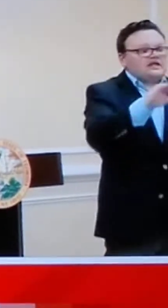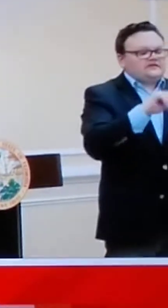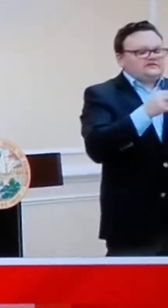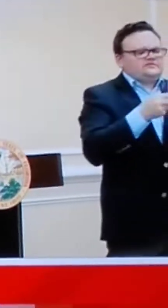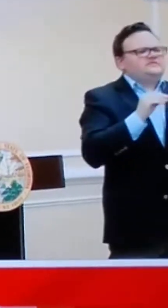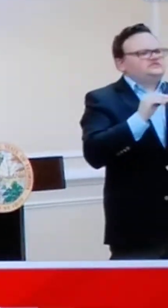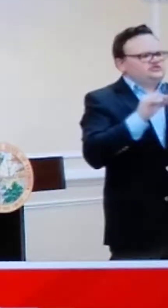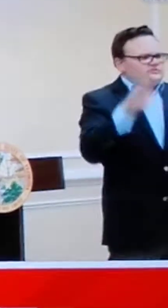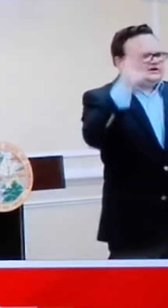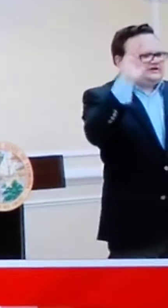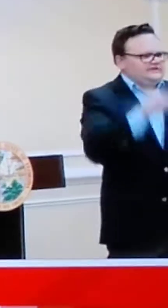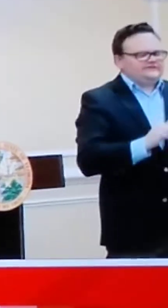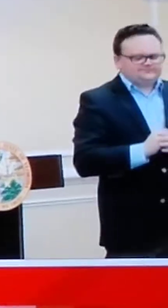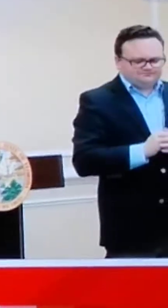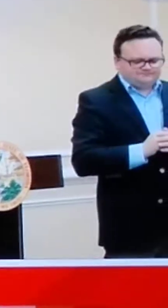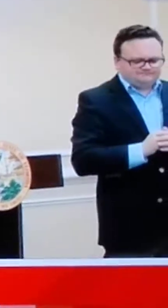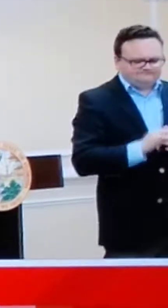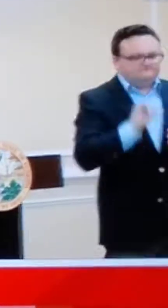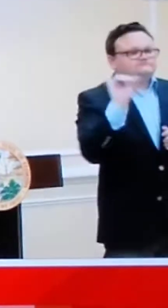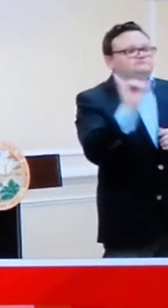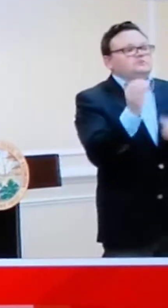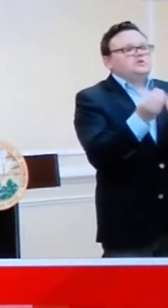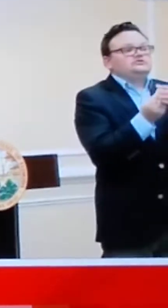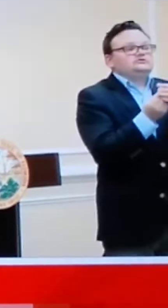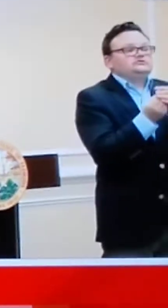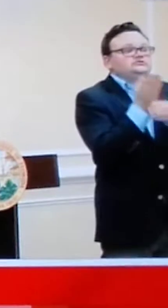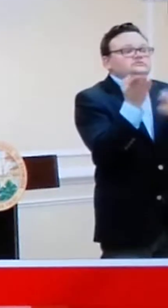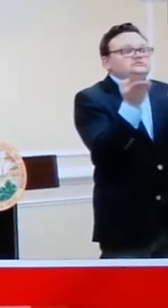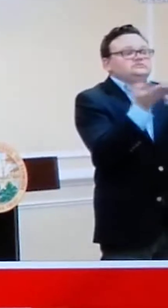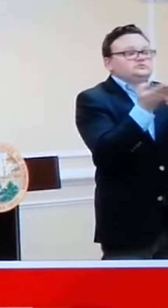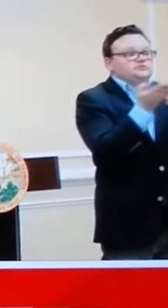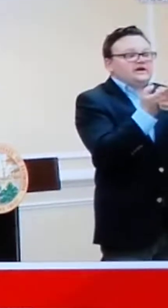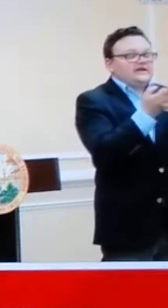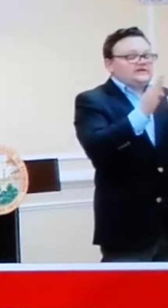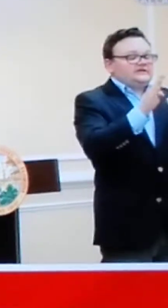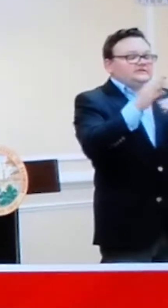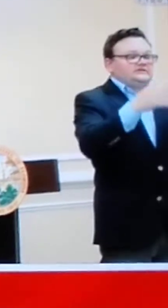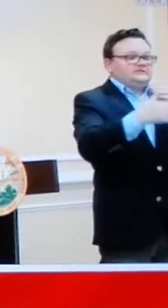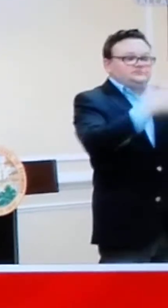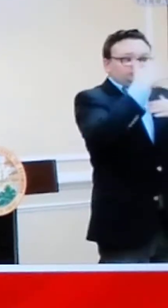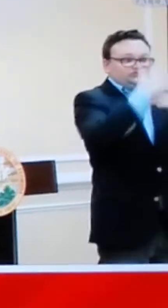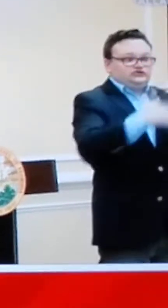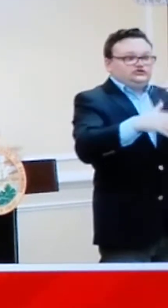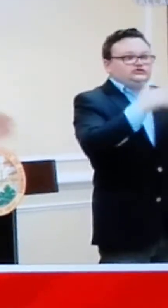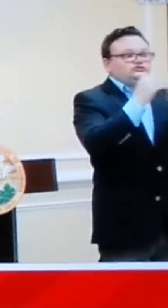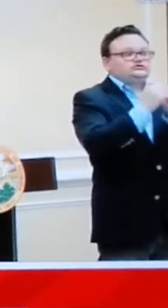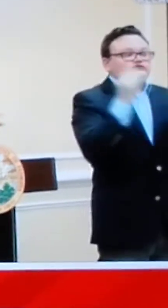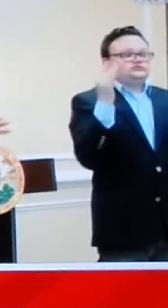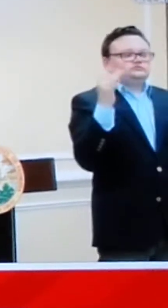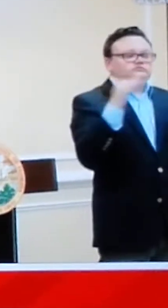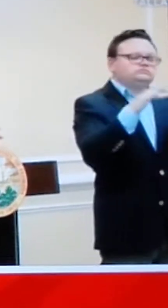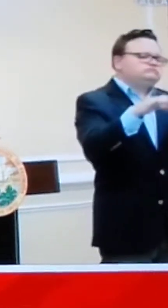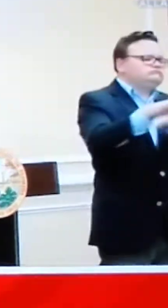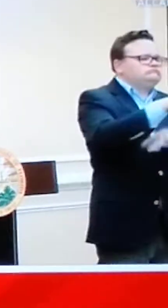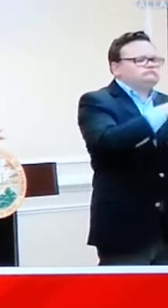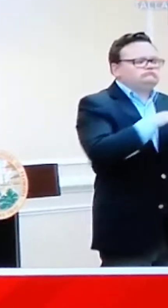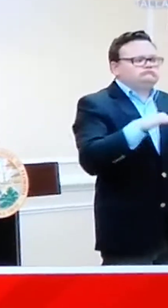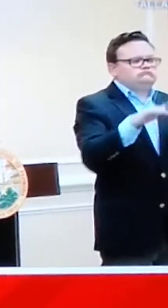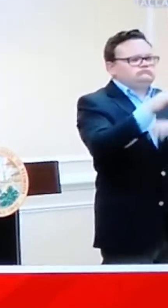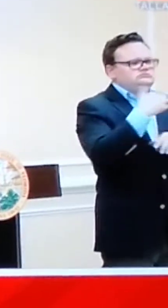issues related to spring break with some of the beaches. I worked with Miami Beach Mayor in Fort Lauderdale, supported